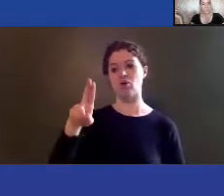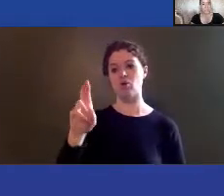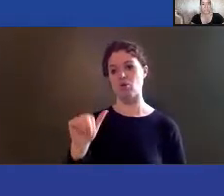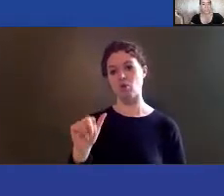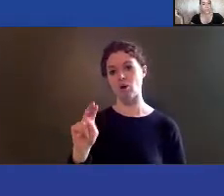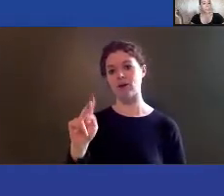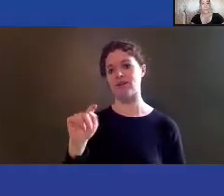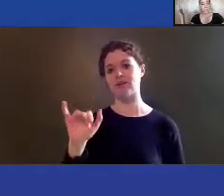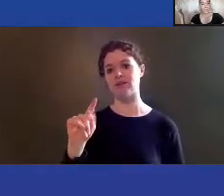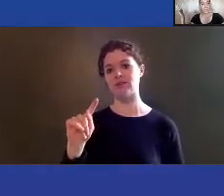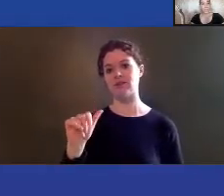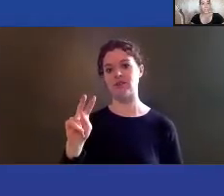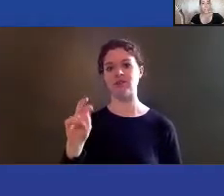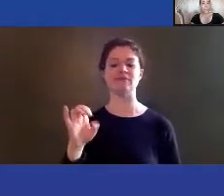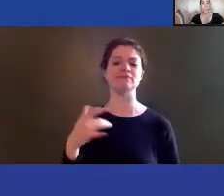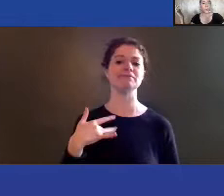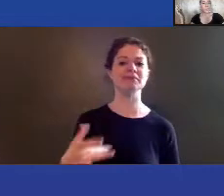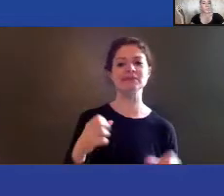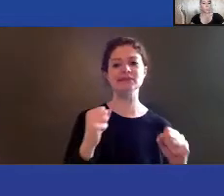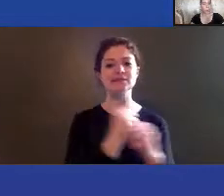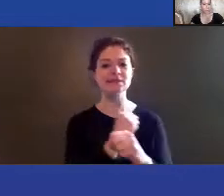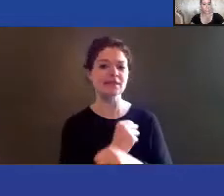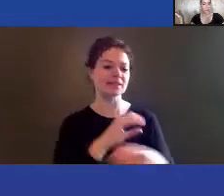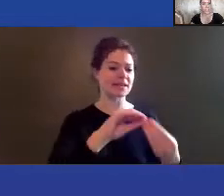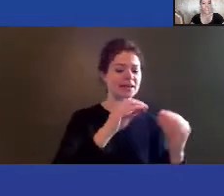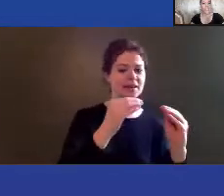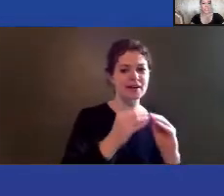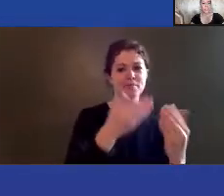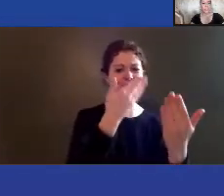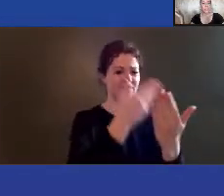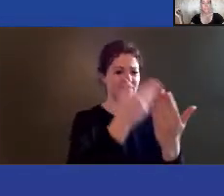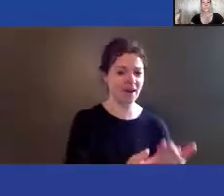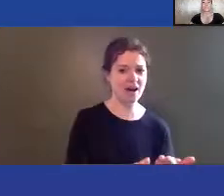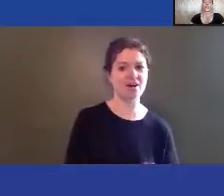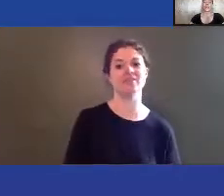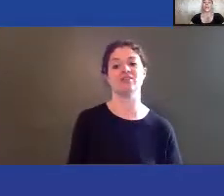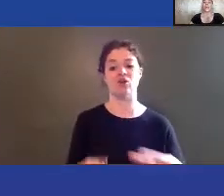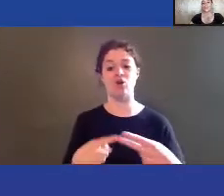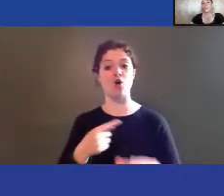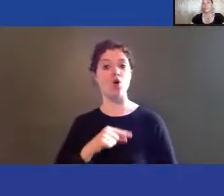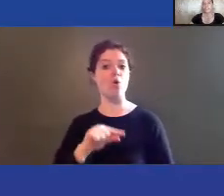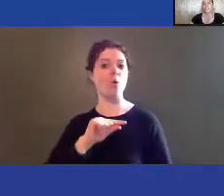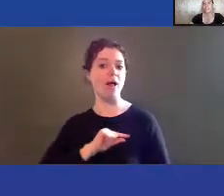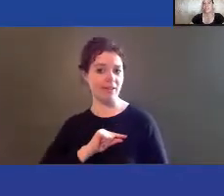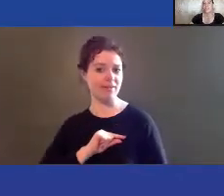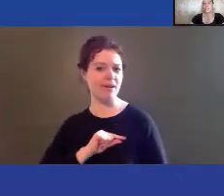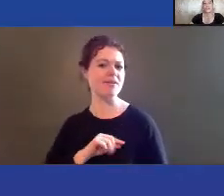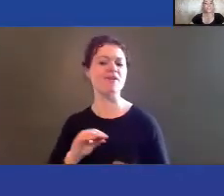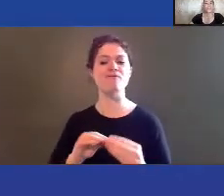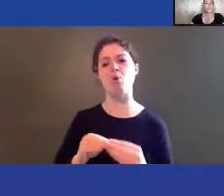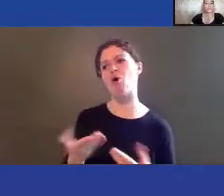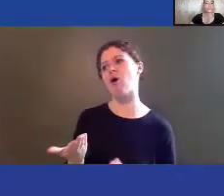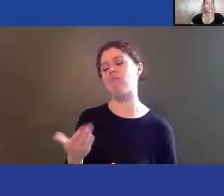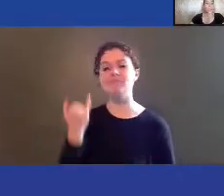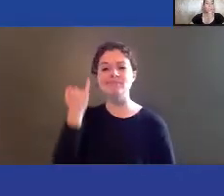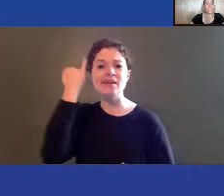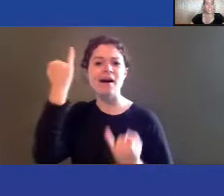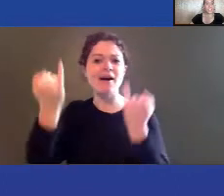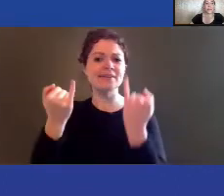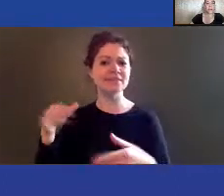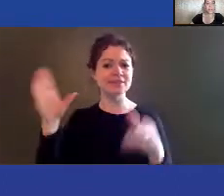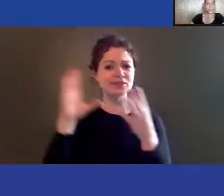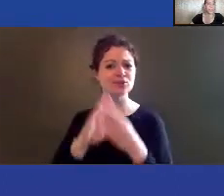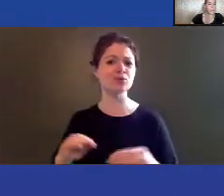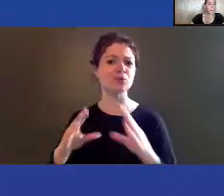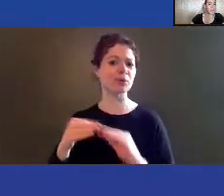and qualitative, that deals with more like words and ideas. So for example, you can use